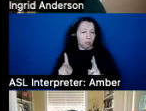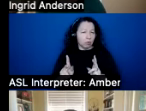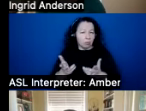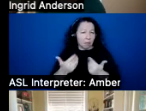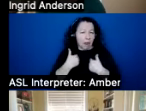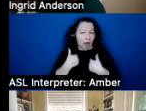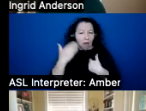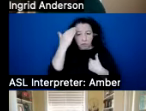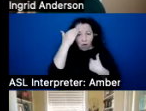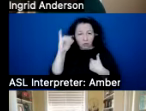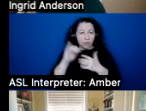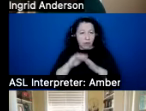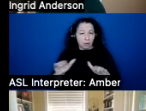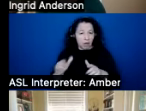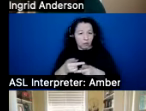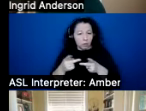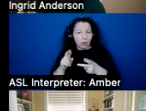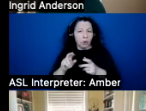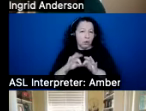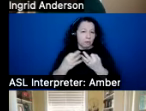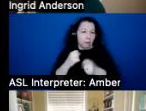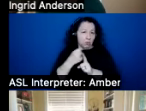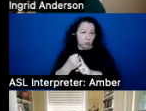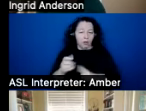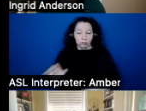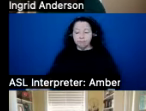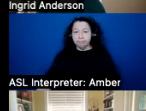child's location or the family's situation.